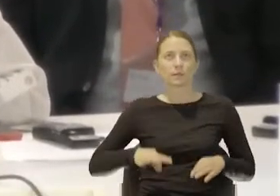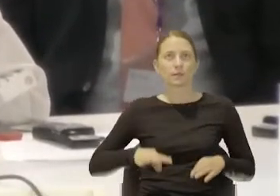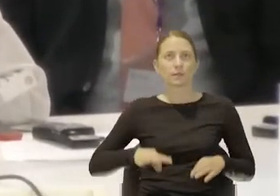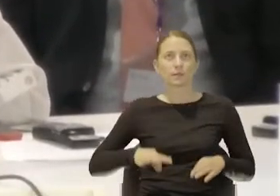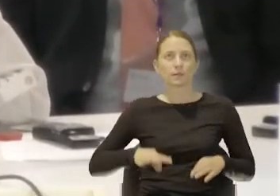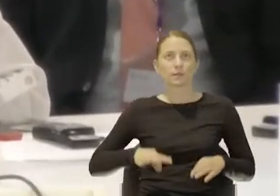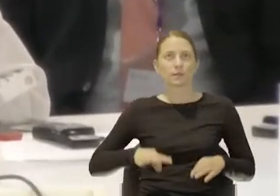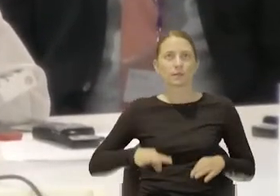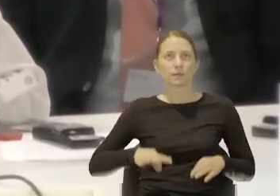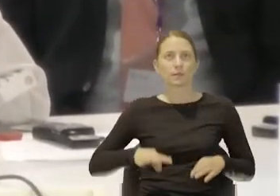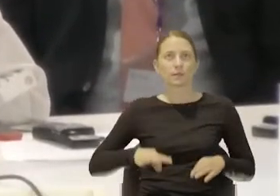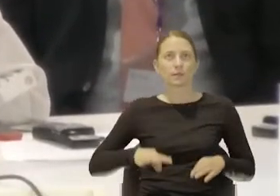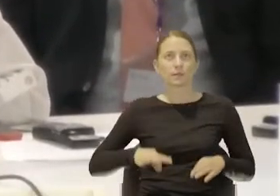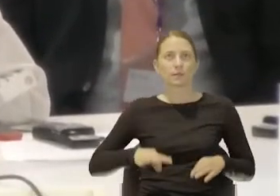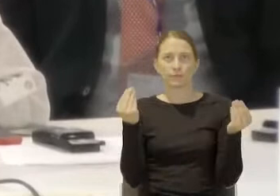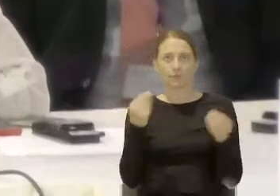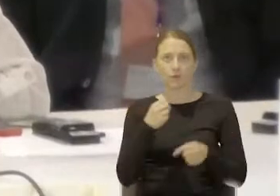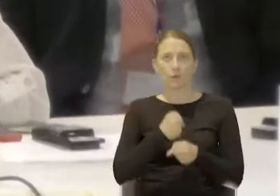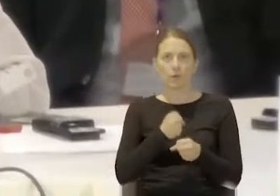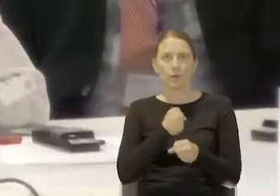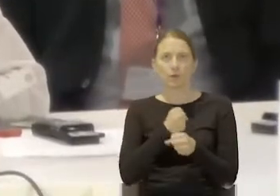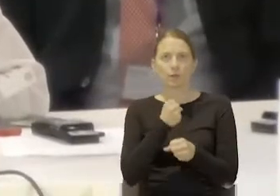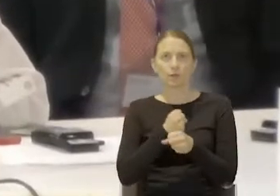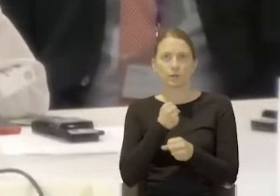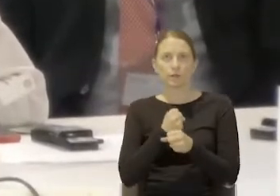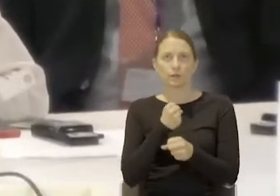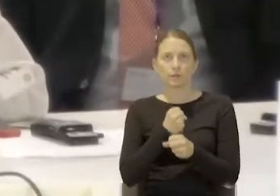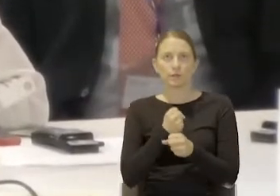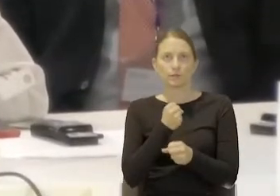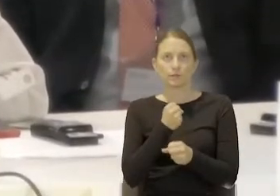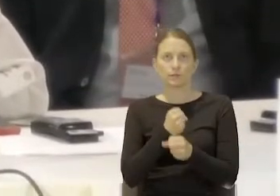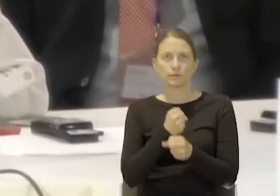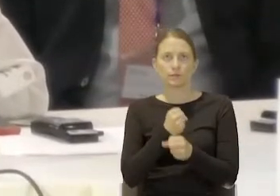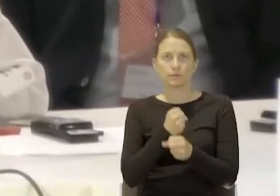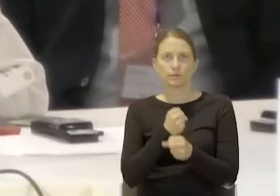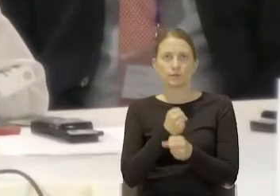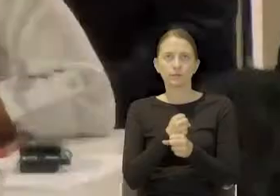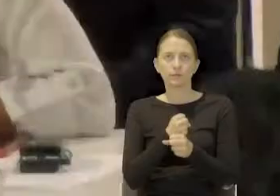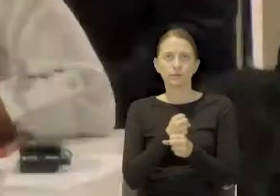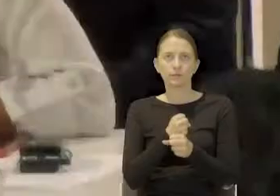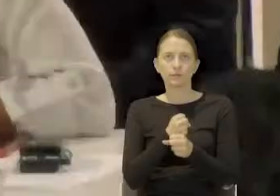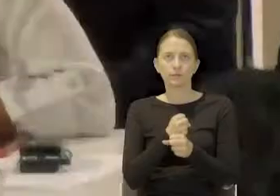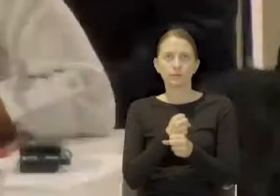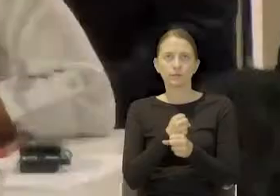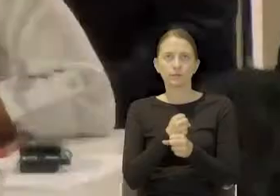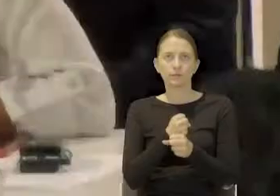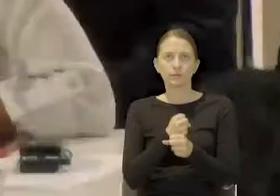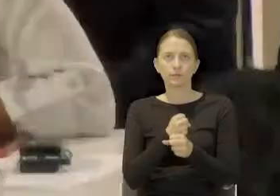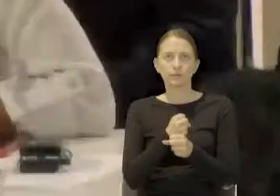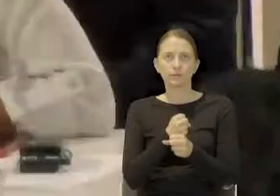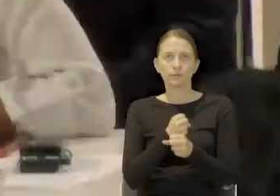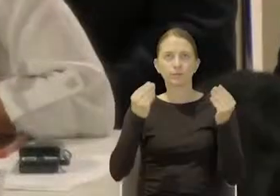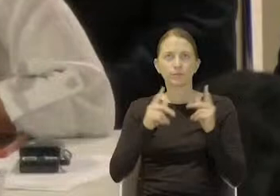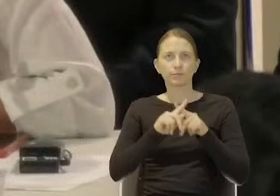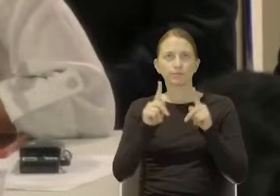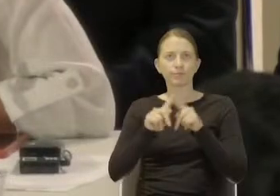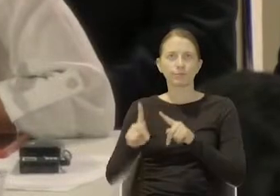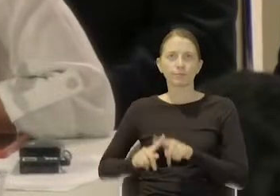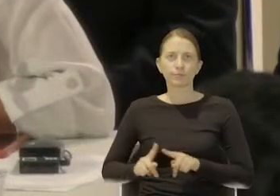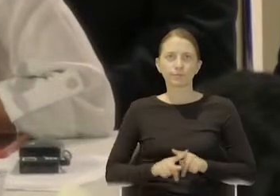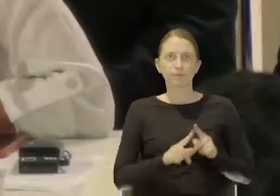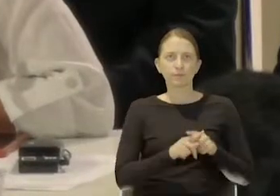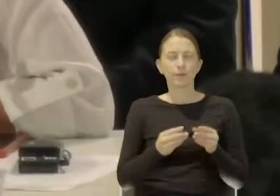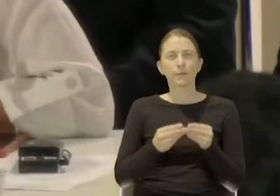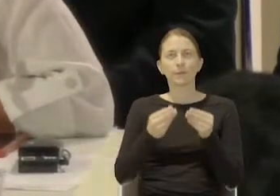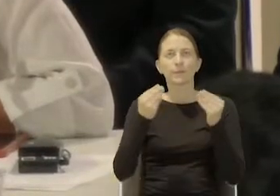of profoundly diverse cities spread across a territory of continental dimensions. These strategies